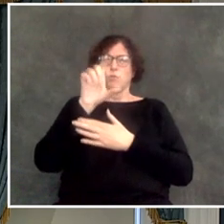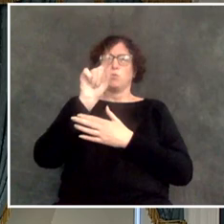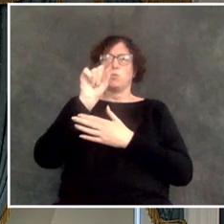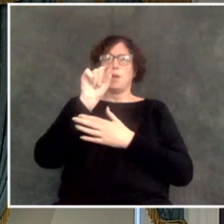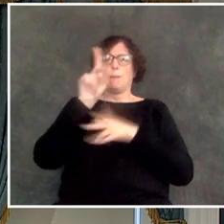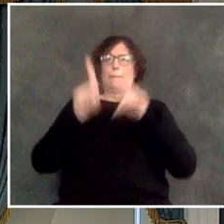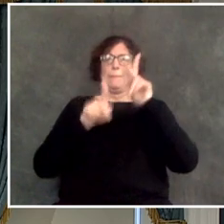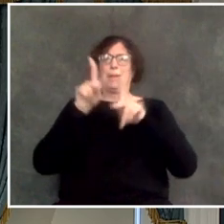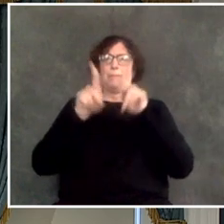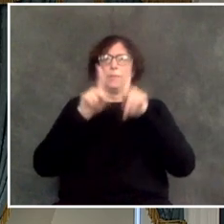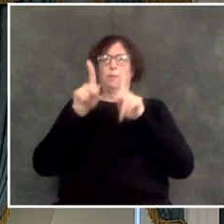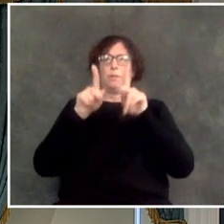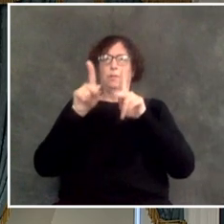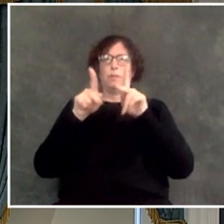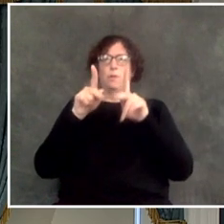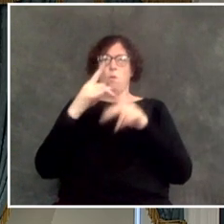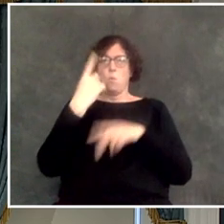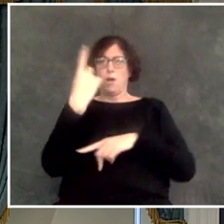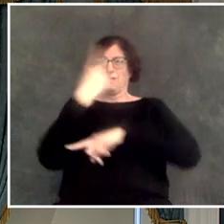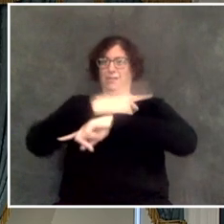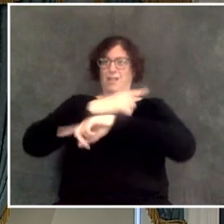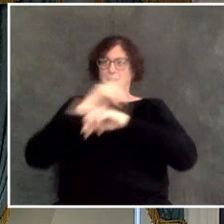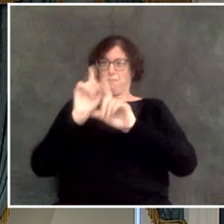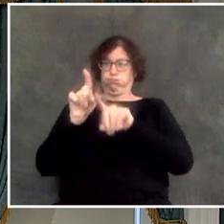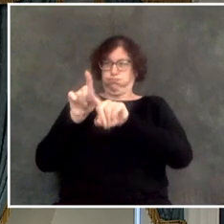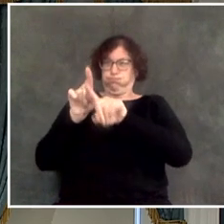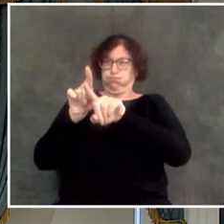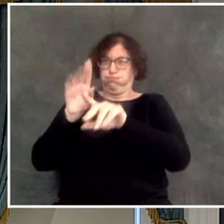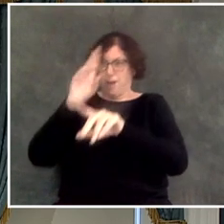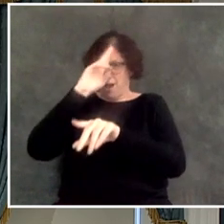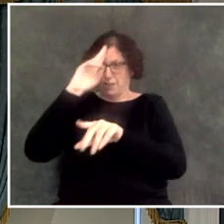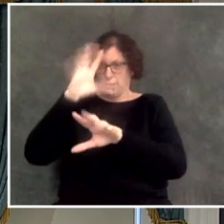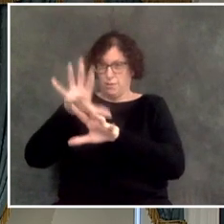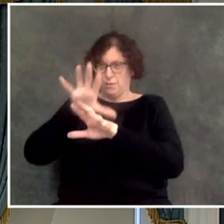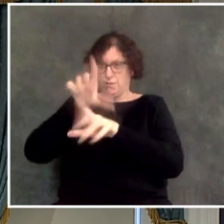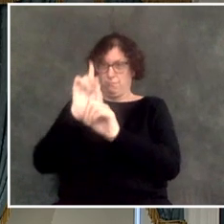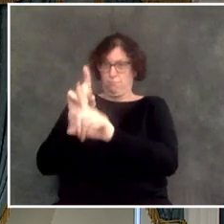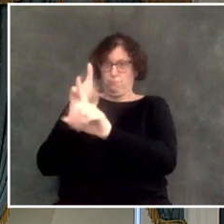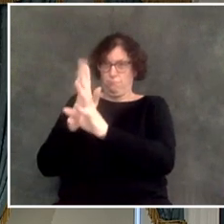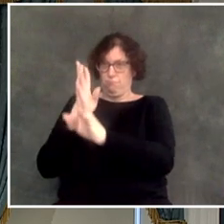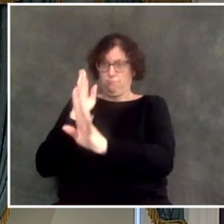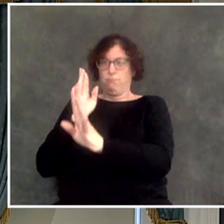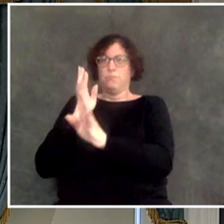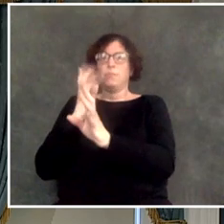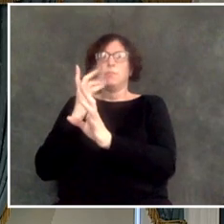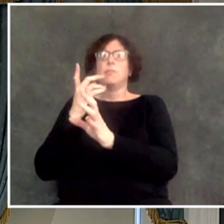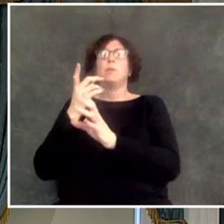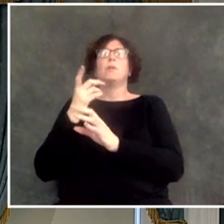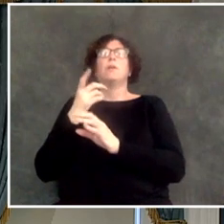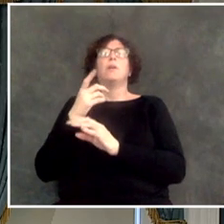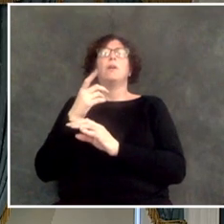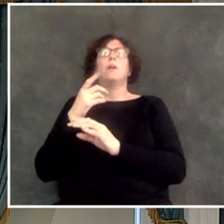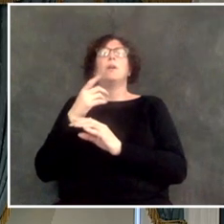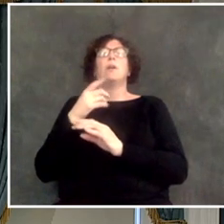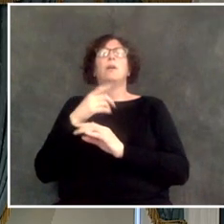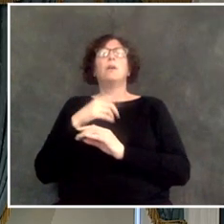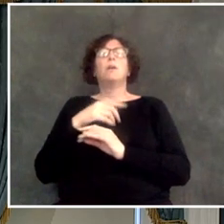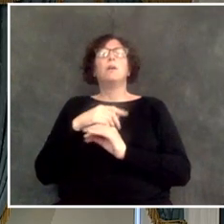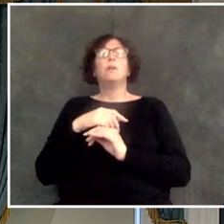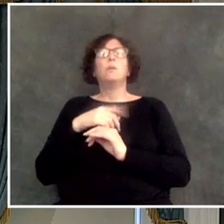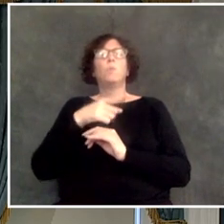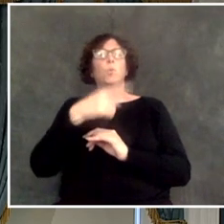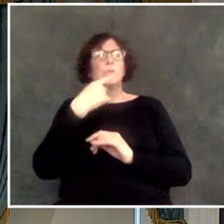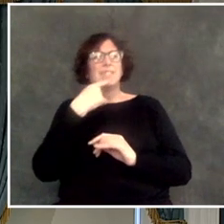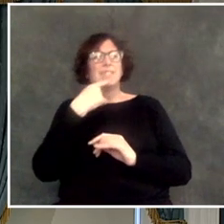No, total. Total. I'm sorry, Seth. Total 85,000. 20,000 okay, we started with plus 65. Okay,